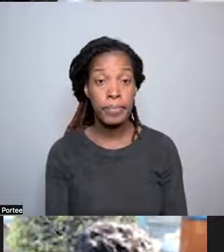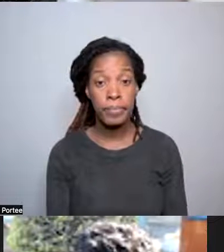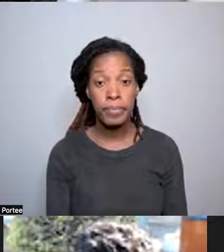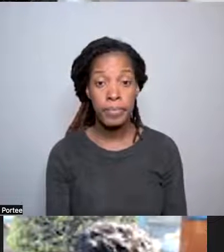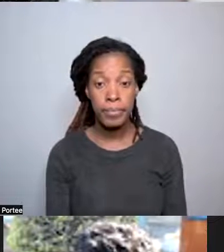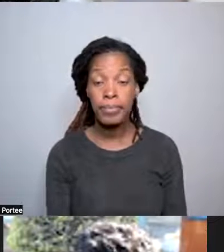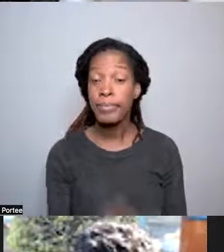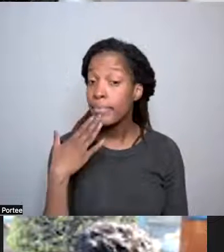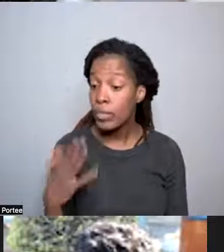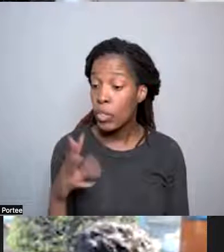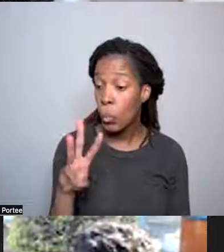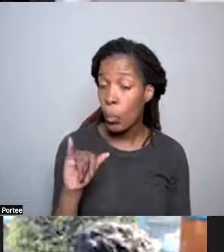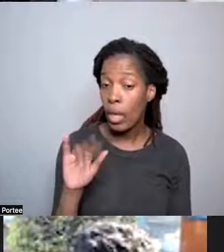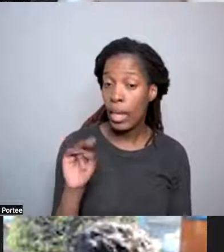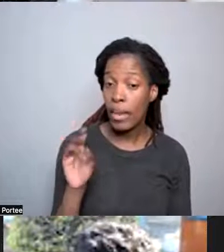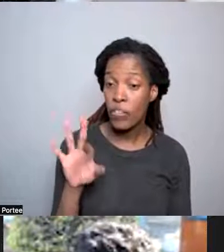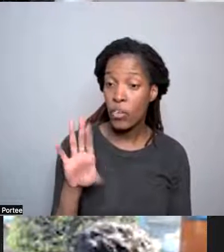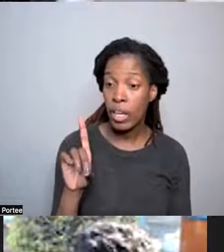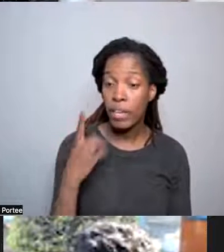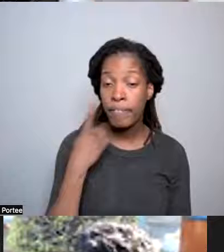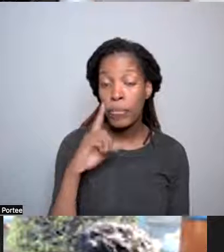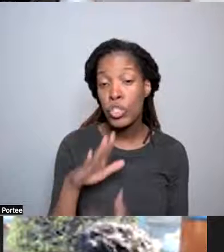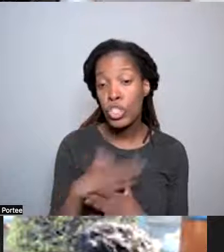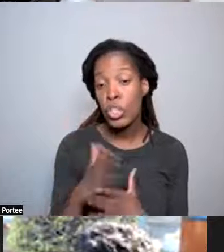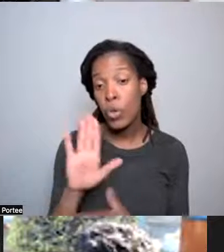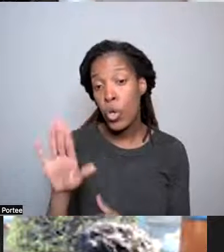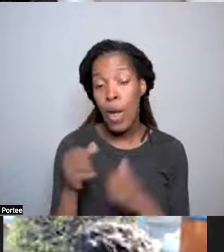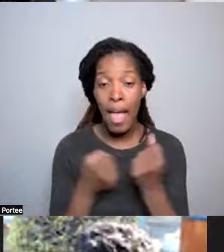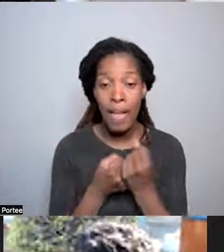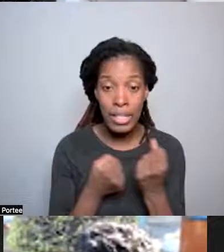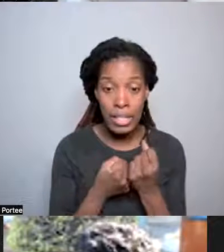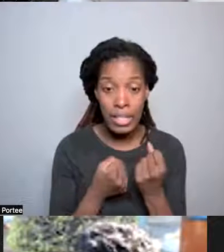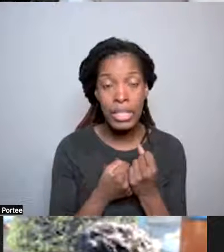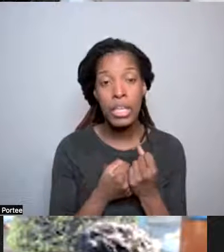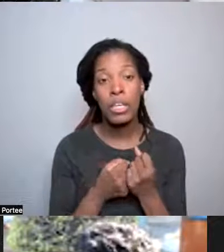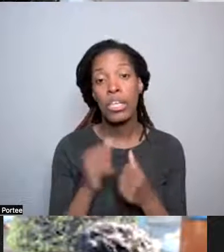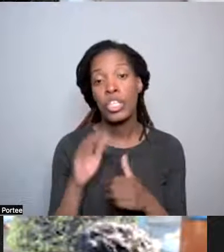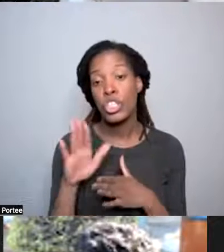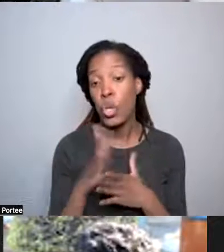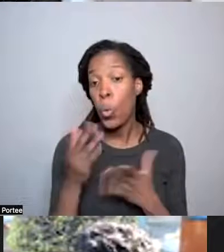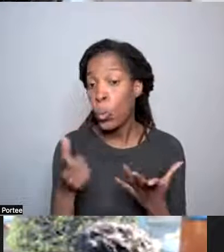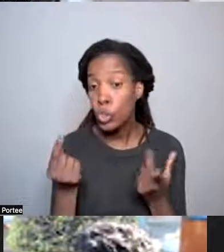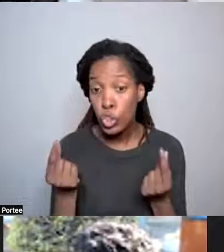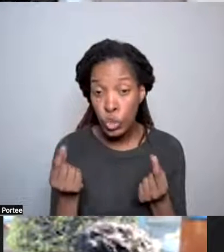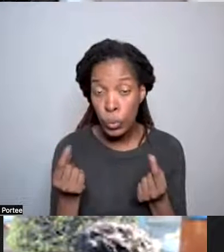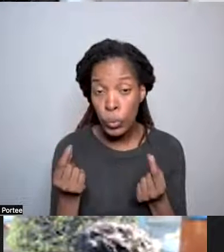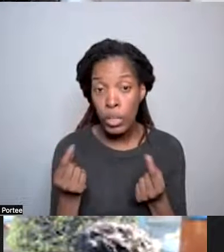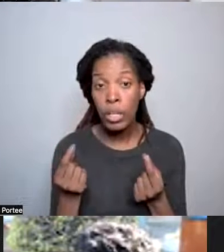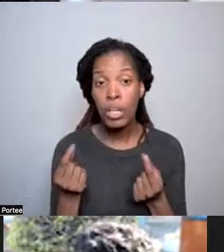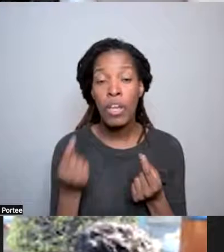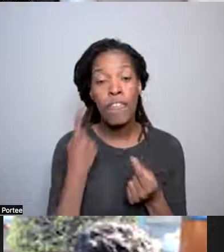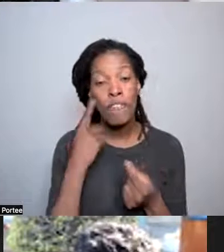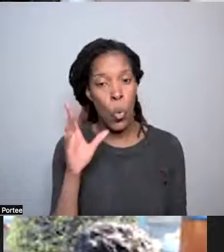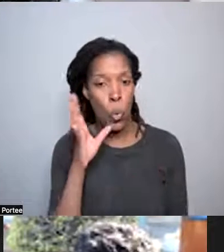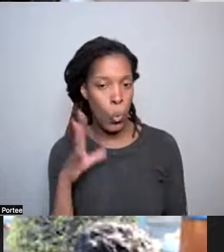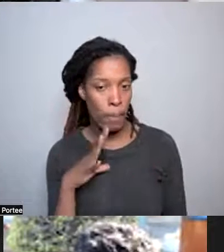So thank you, Winfred, for sharing your advocacy, sharing what you're doing for the women